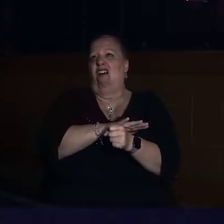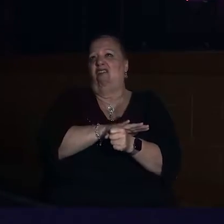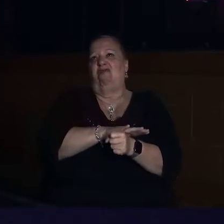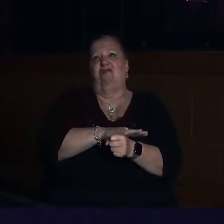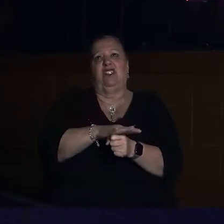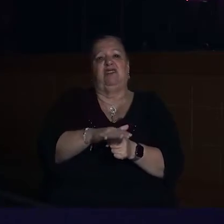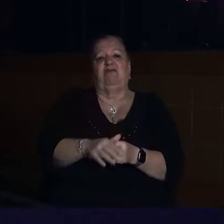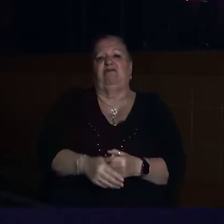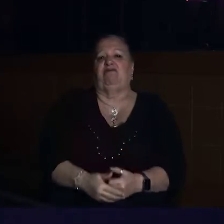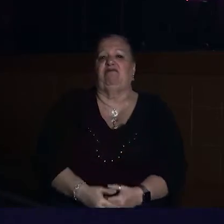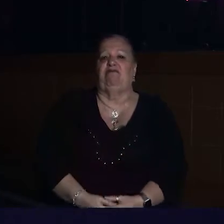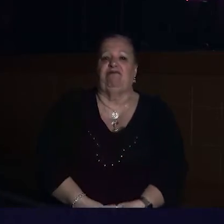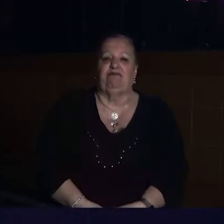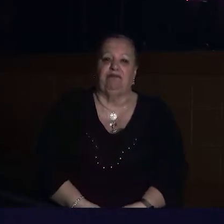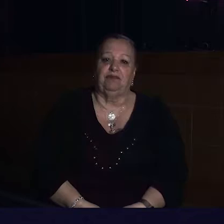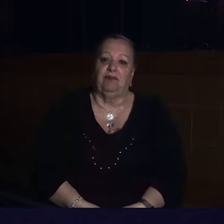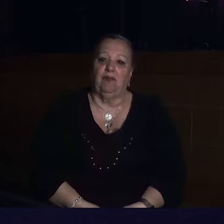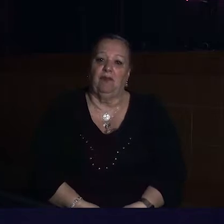enough.